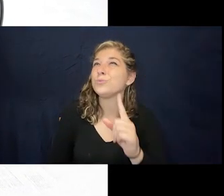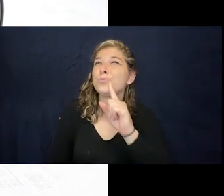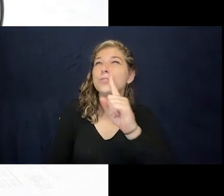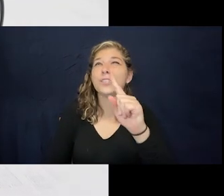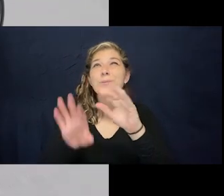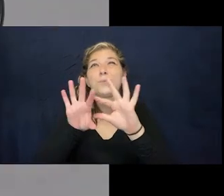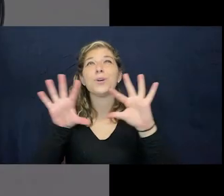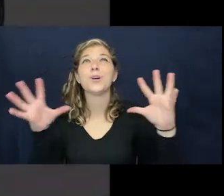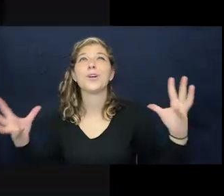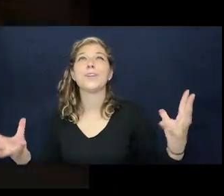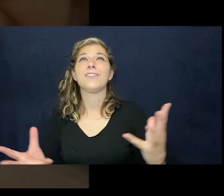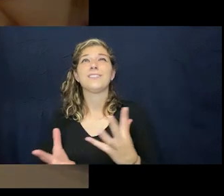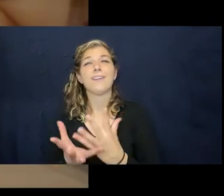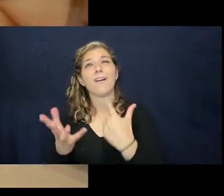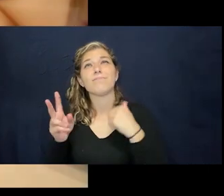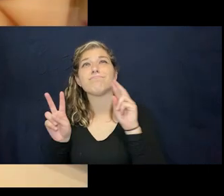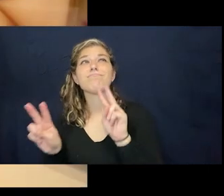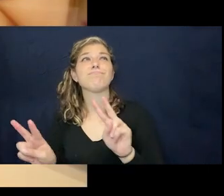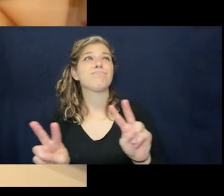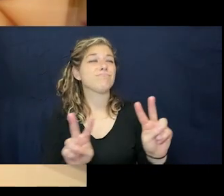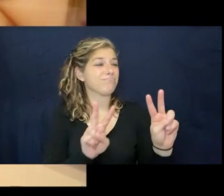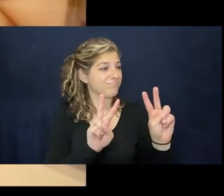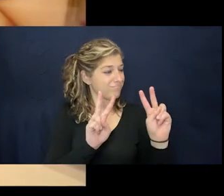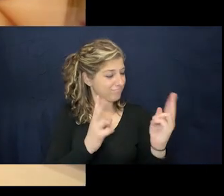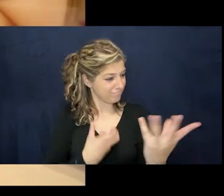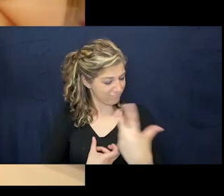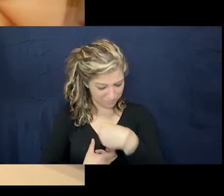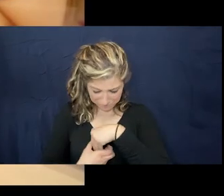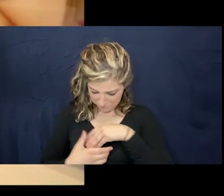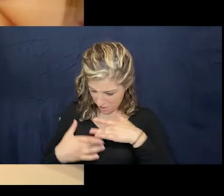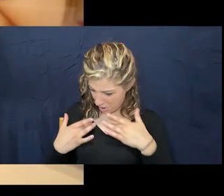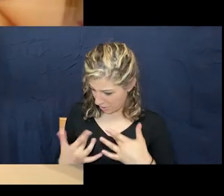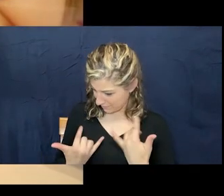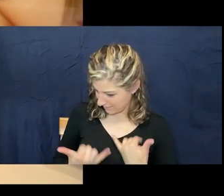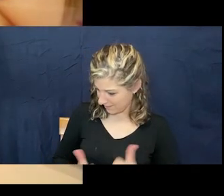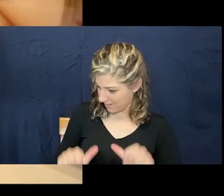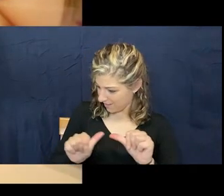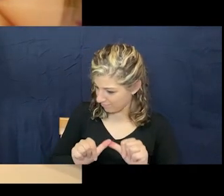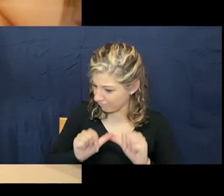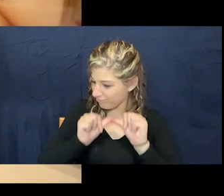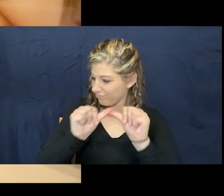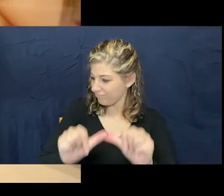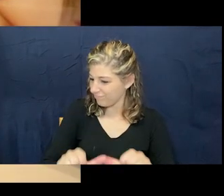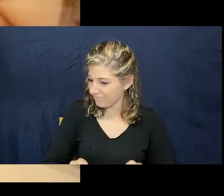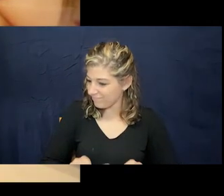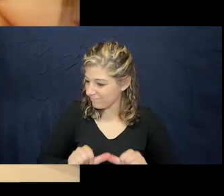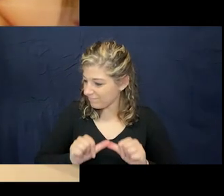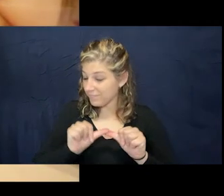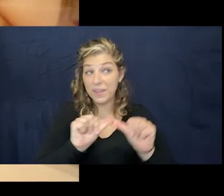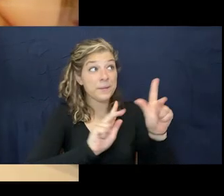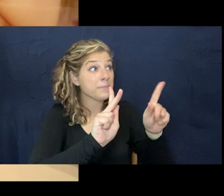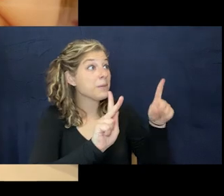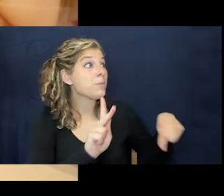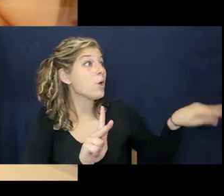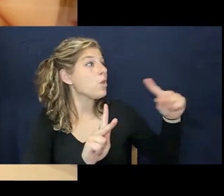subconsciously, in reality, my heart's still intact.